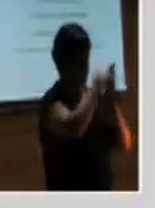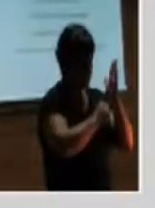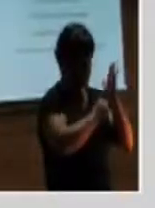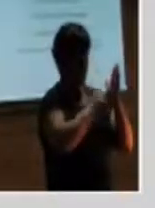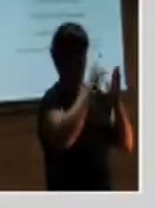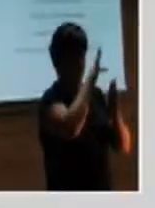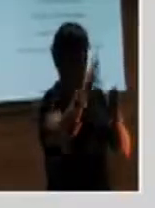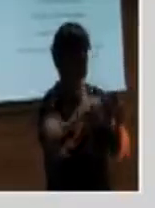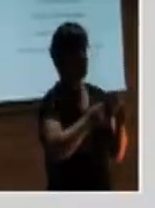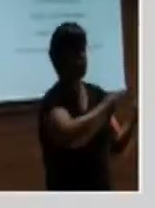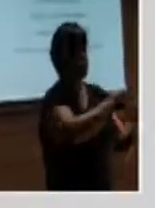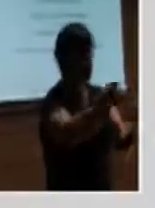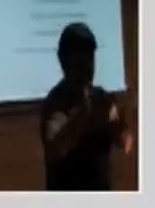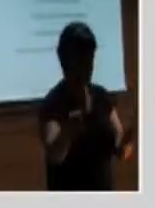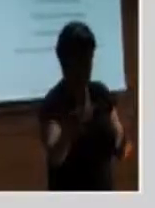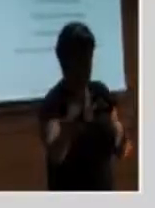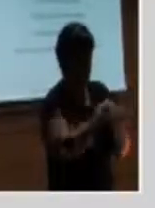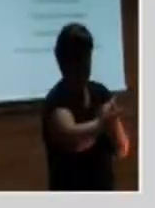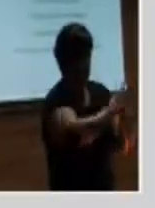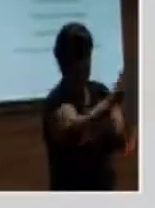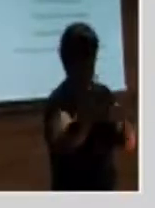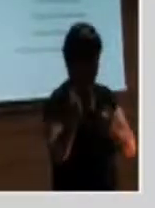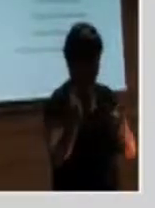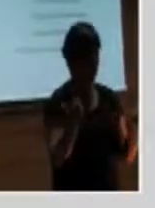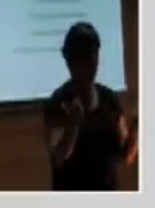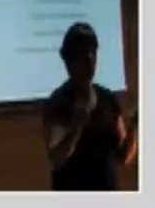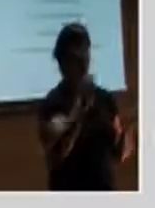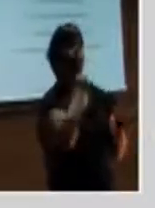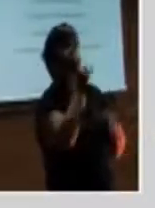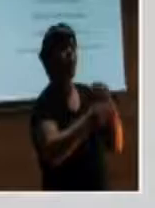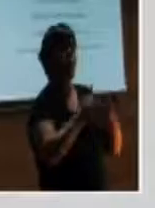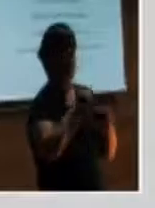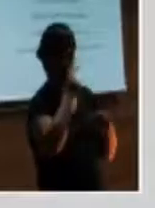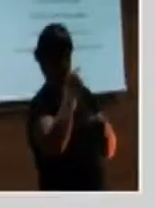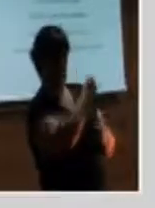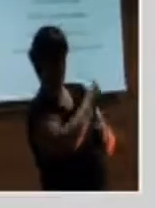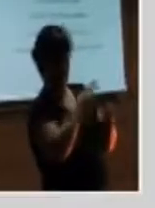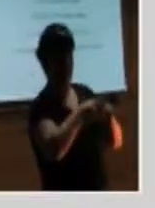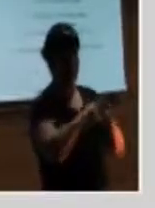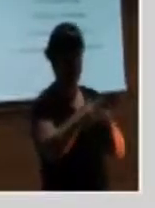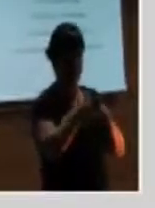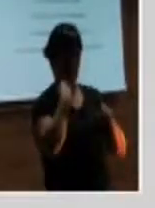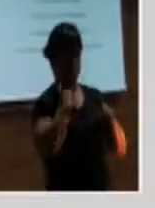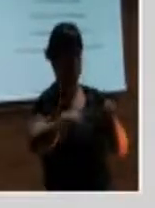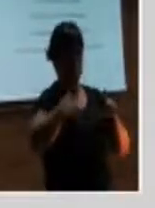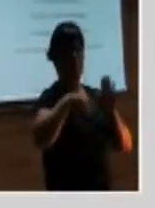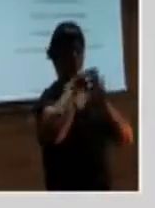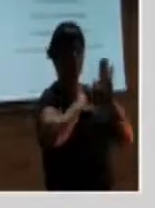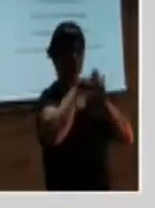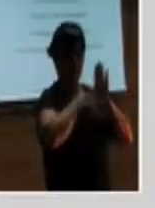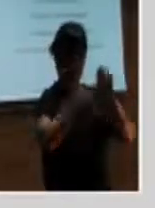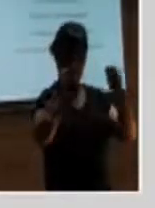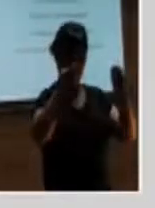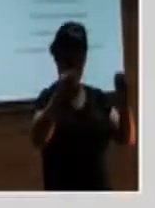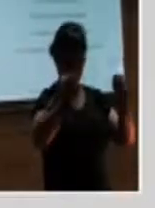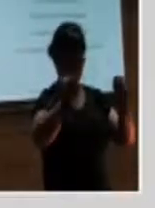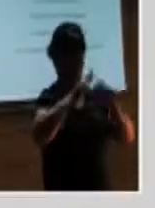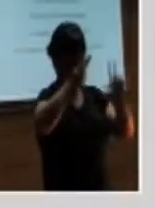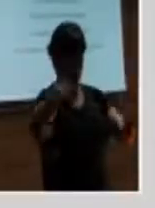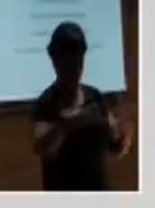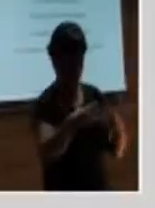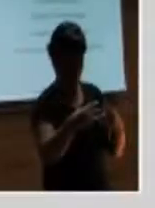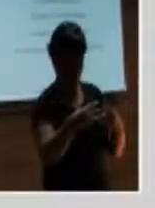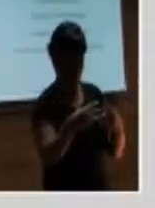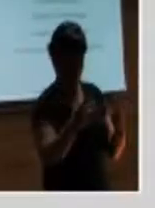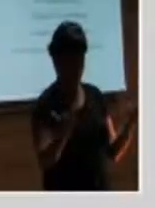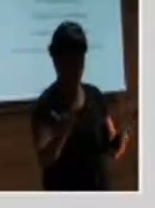is the Demens ABC, an e-learning program for every health professional or everybody who